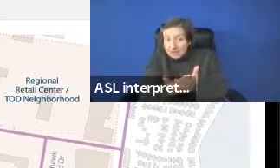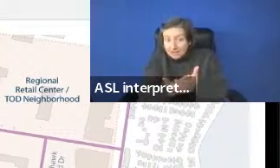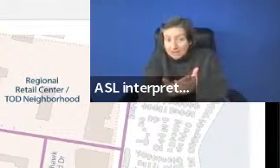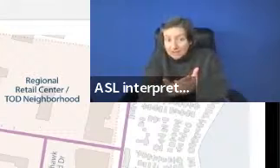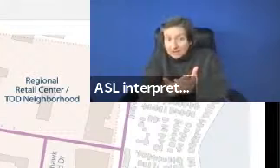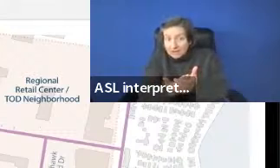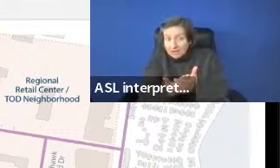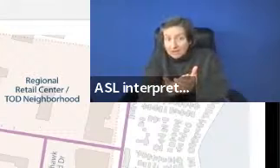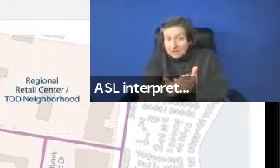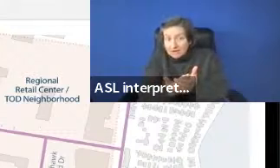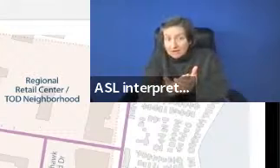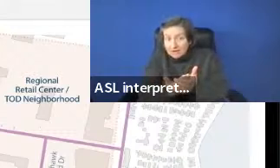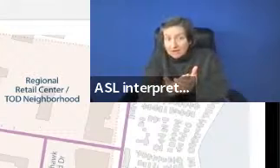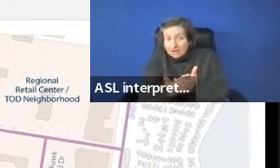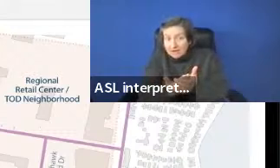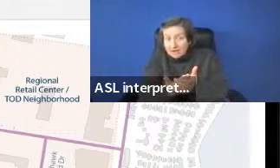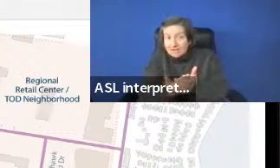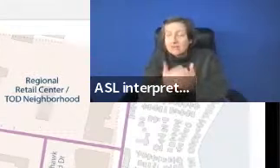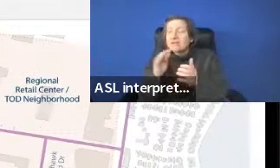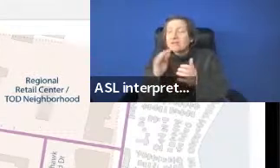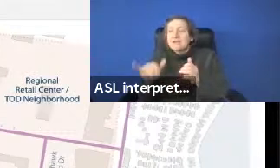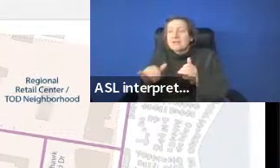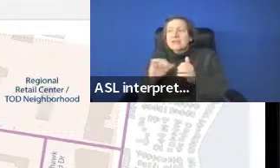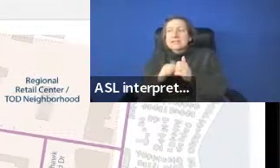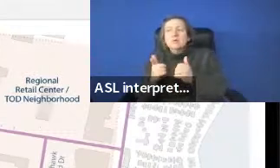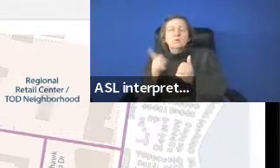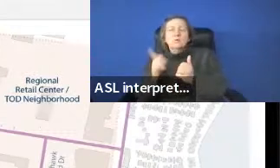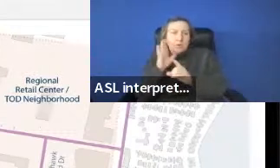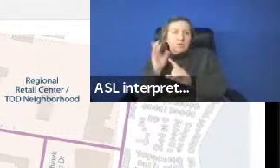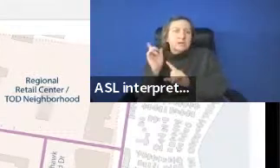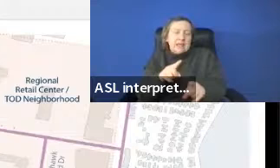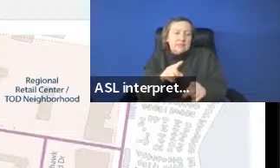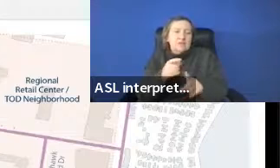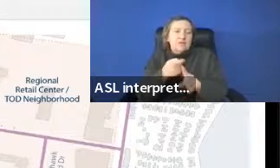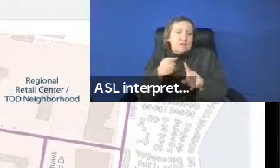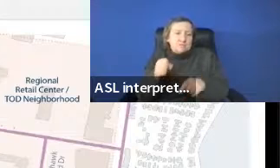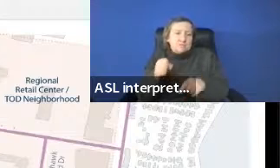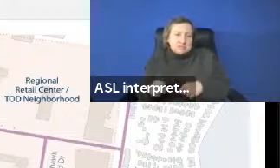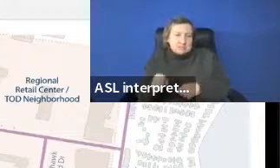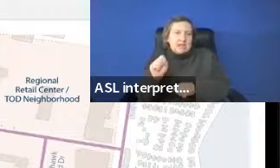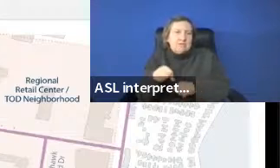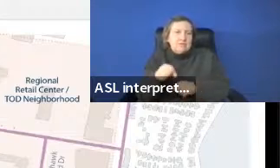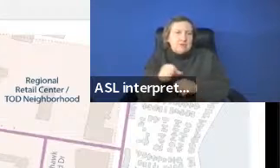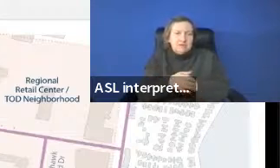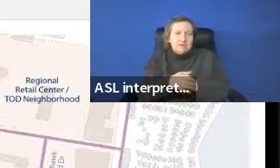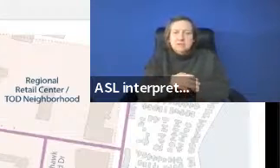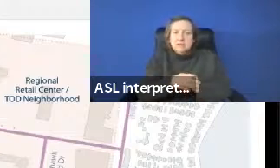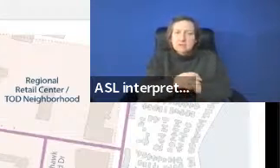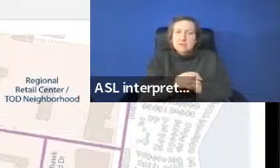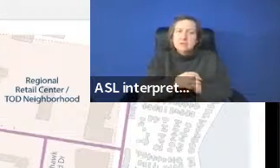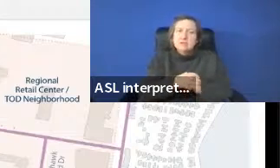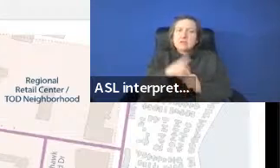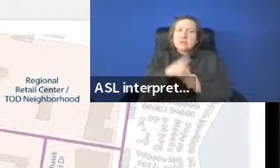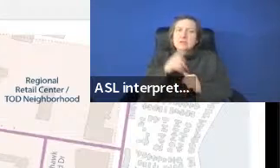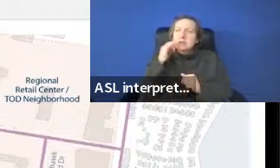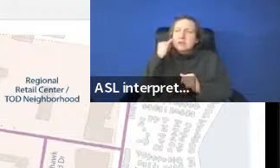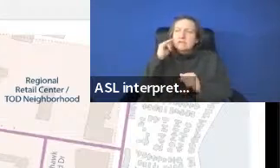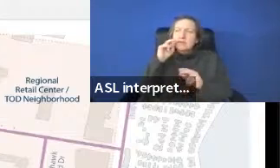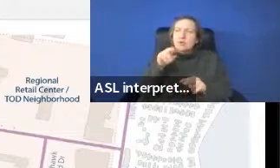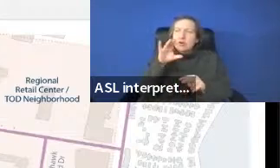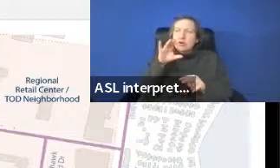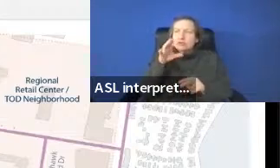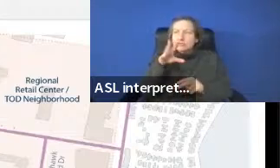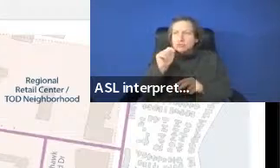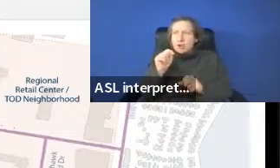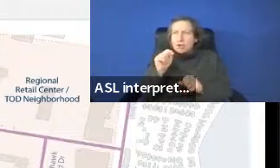Coming from That's how south. you get there from the south, correct? Right. Because if you look at your chart,